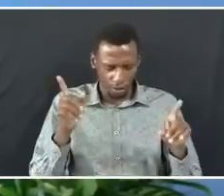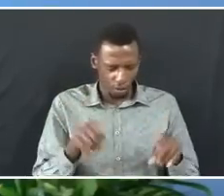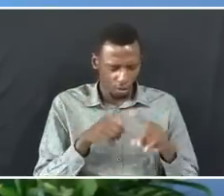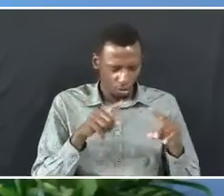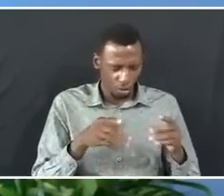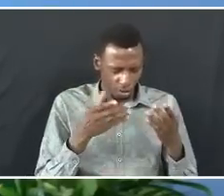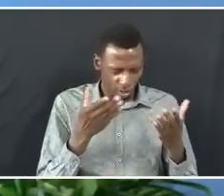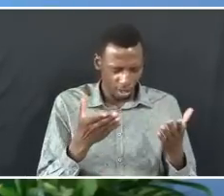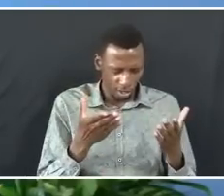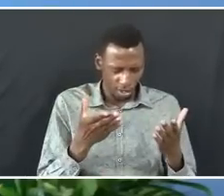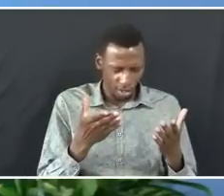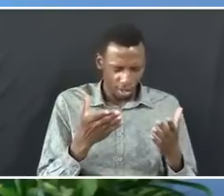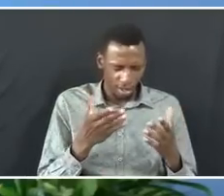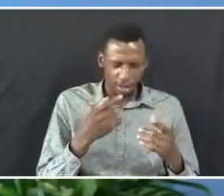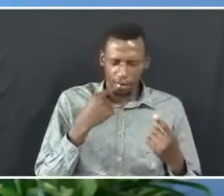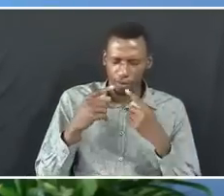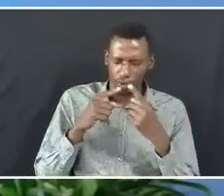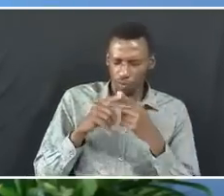speak to your children.